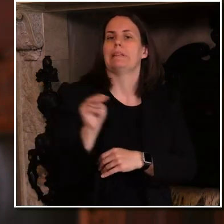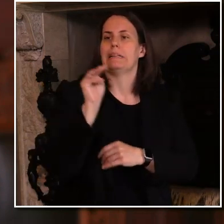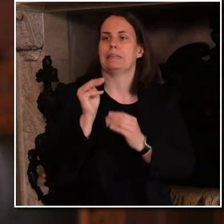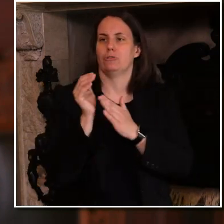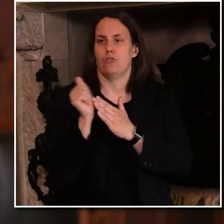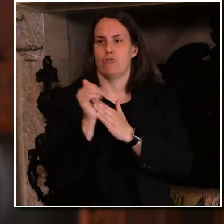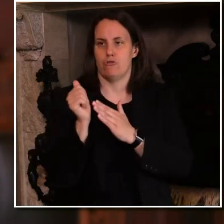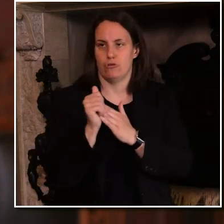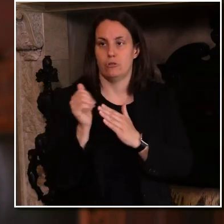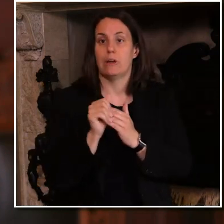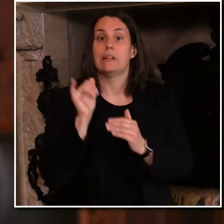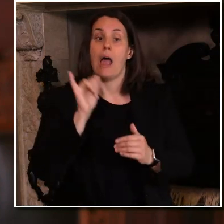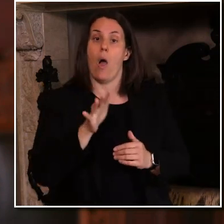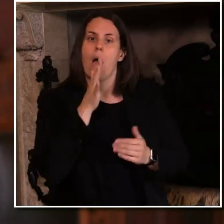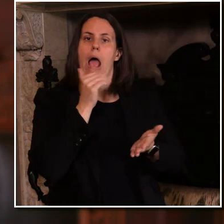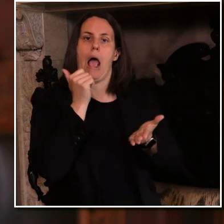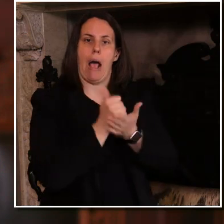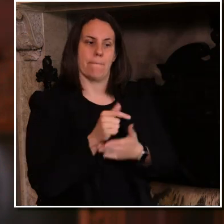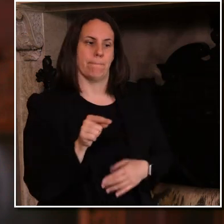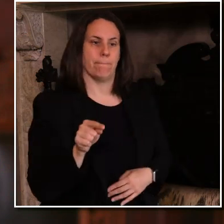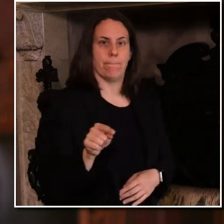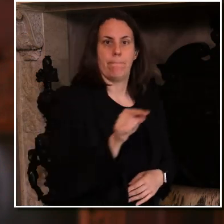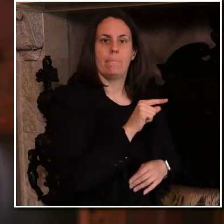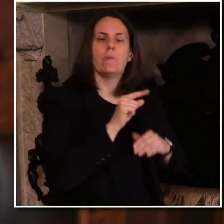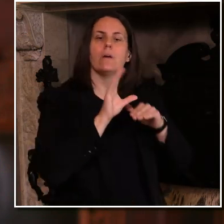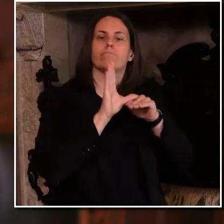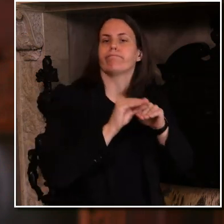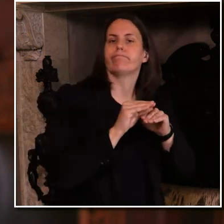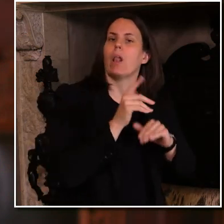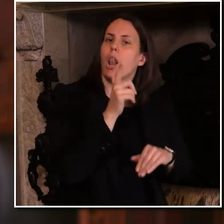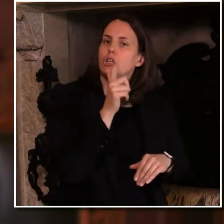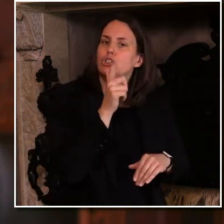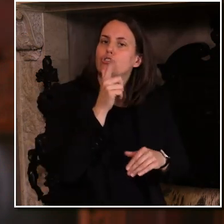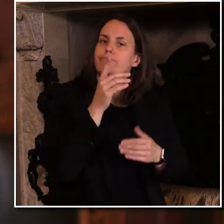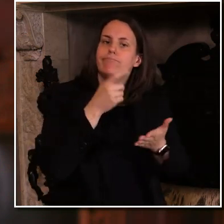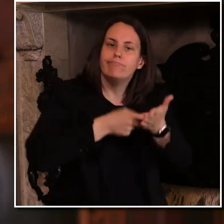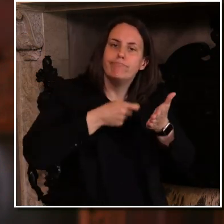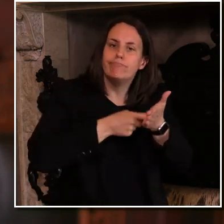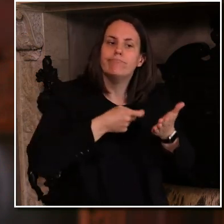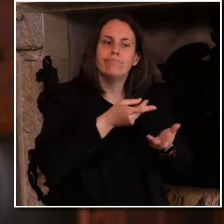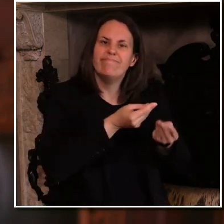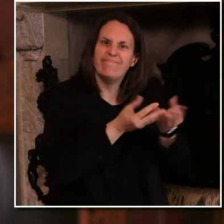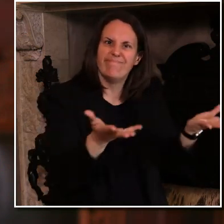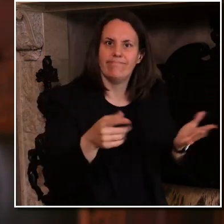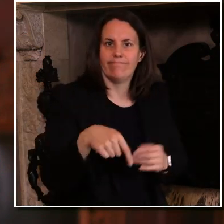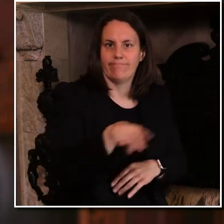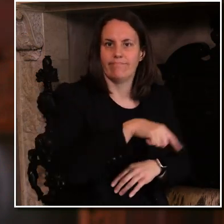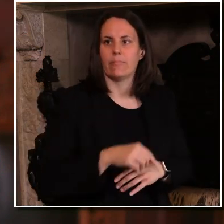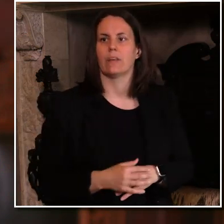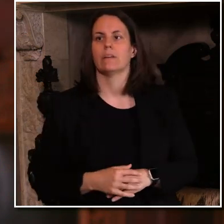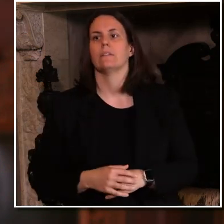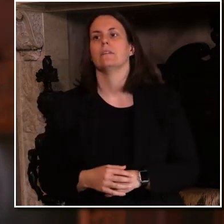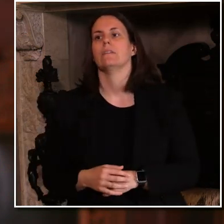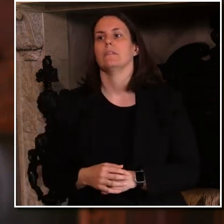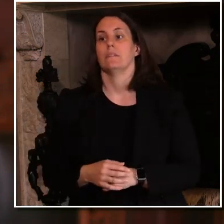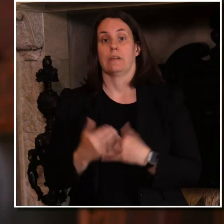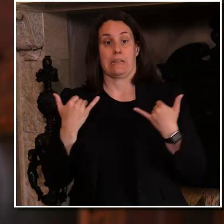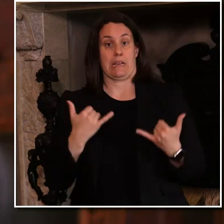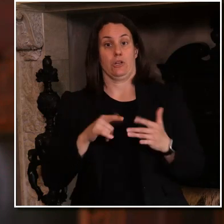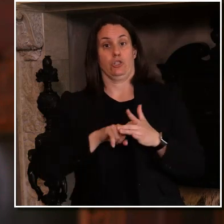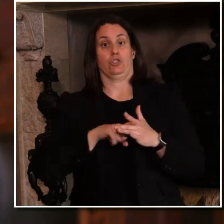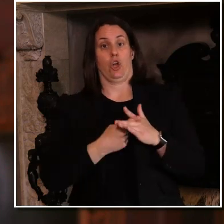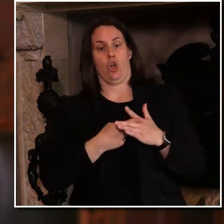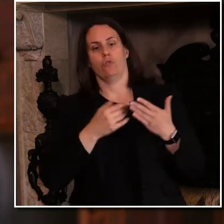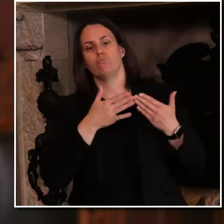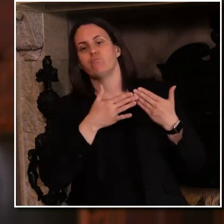during the normal school year. These funds will be available through the first part of June. Families already enrolled